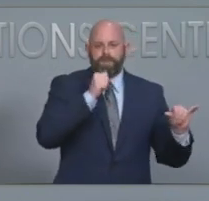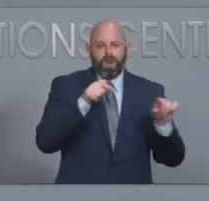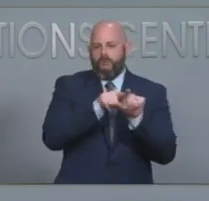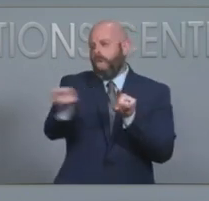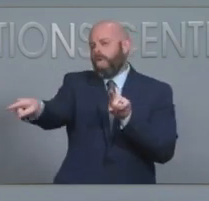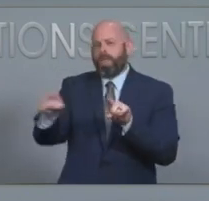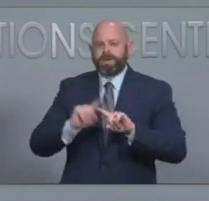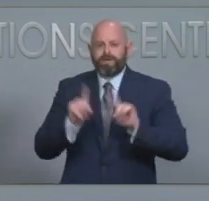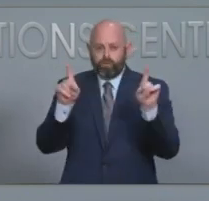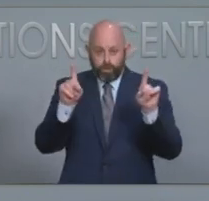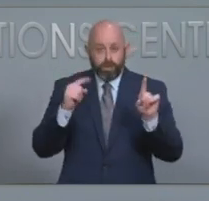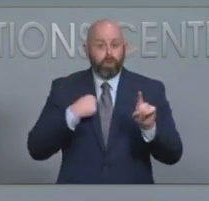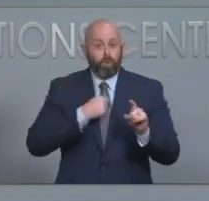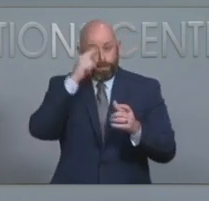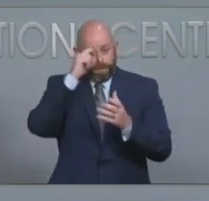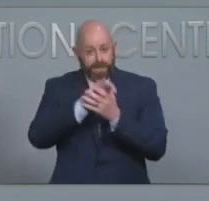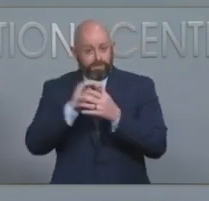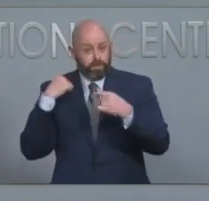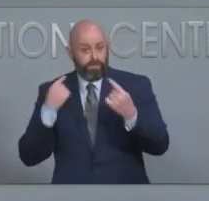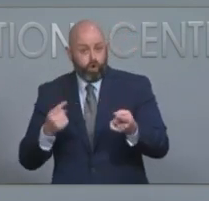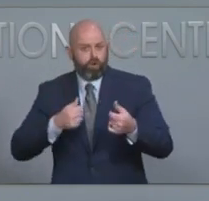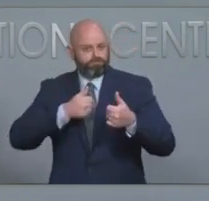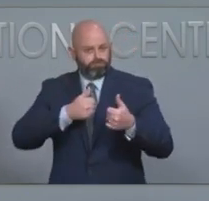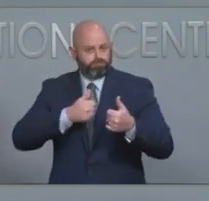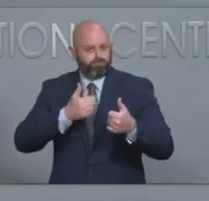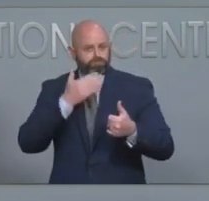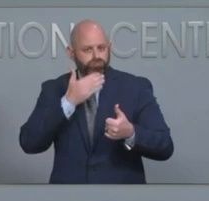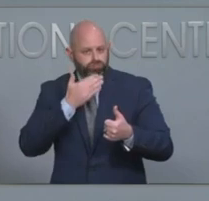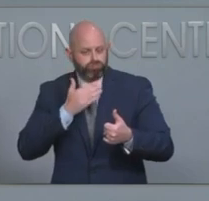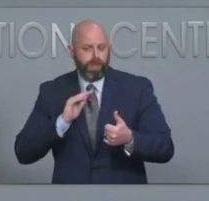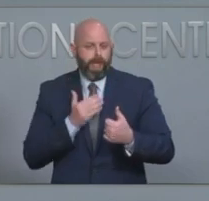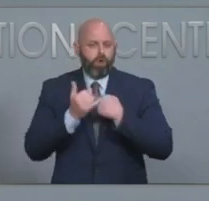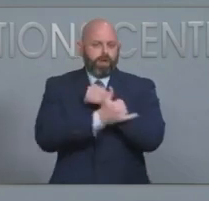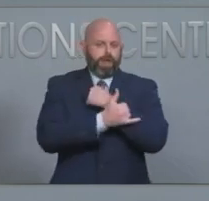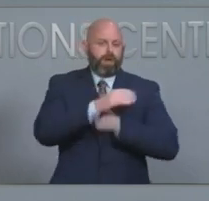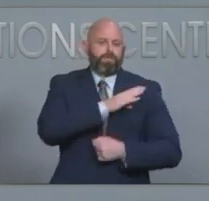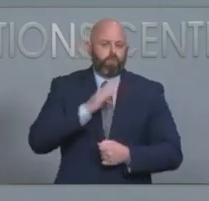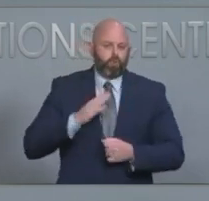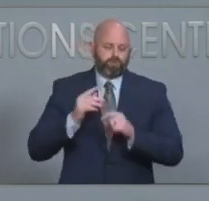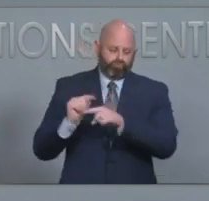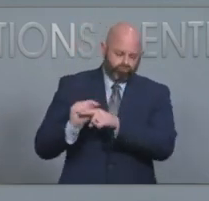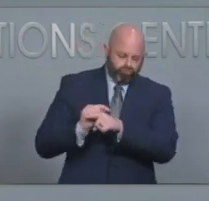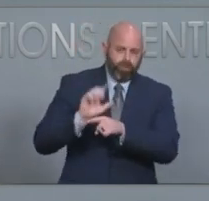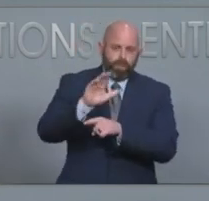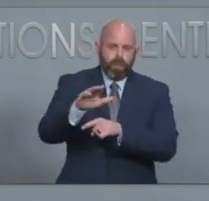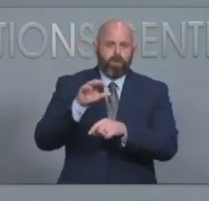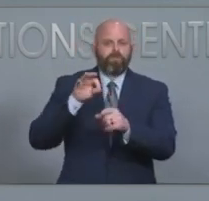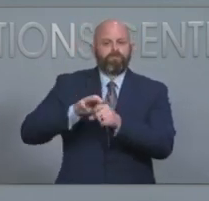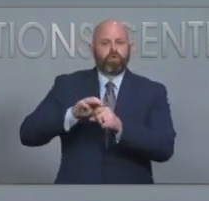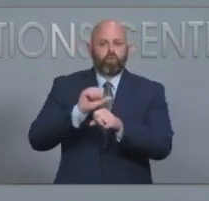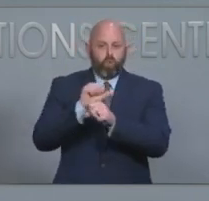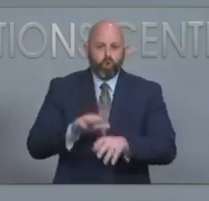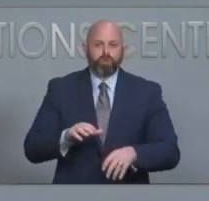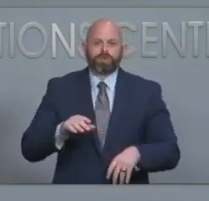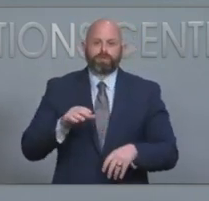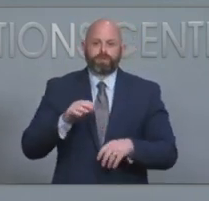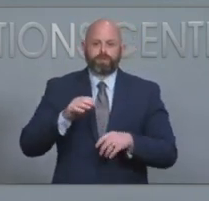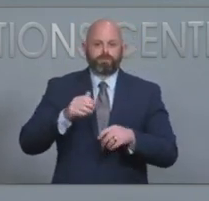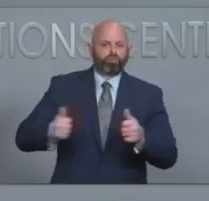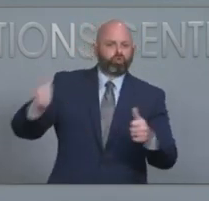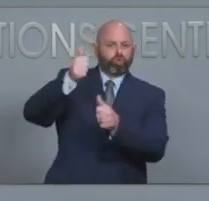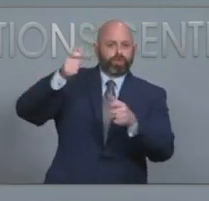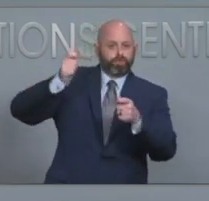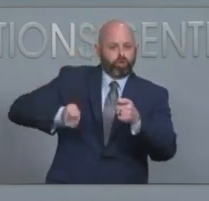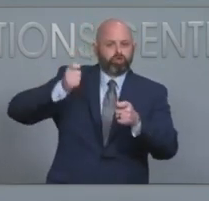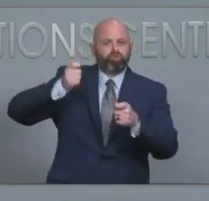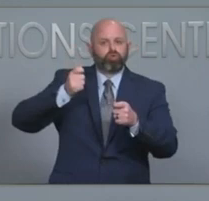we've had very good success so far in having the county boards train their poll workers, their chief judges and judges on handling that process,